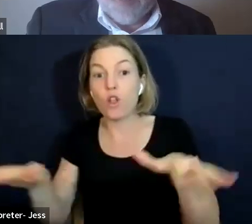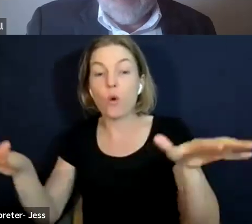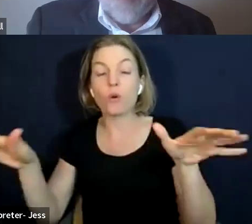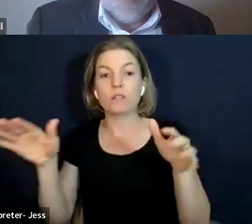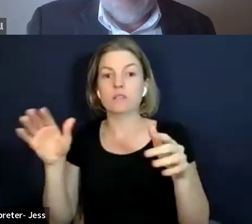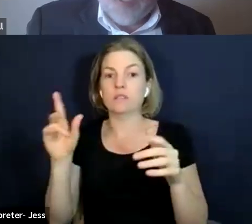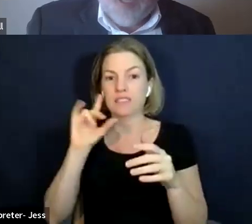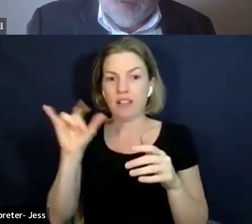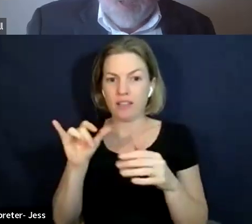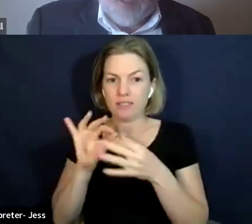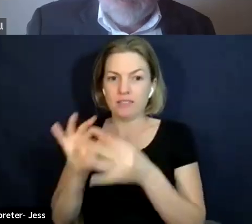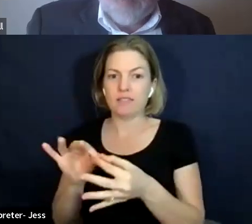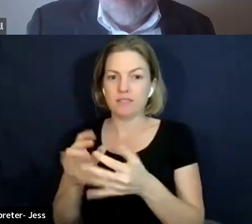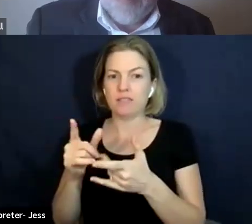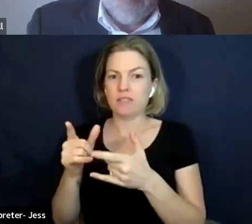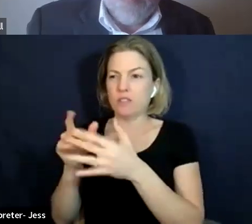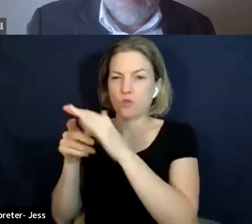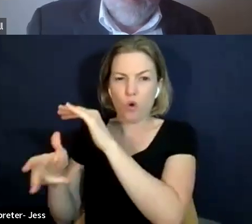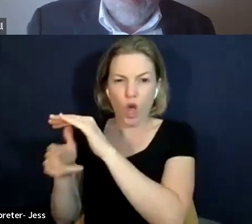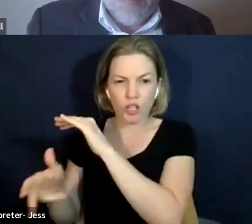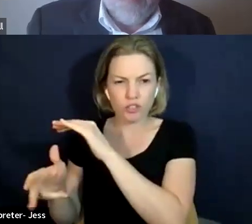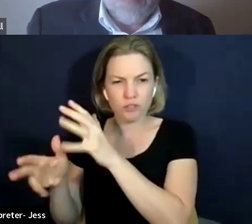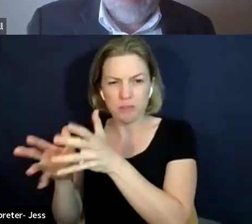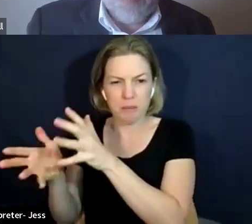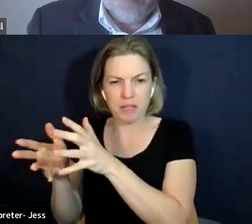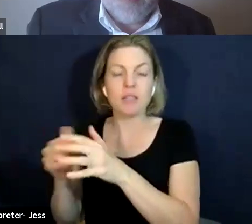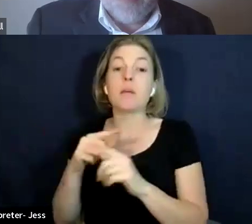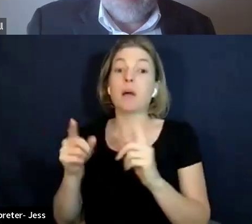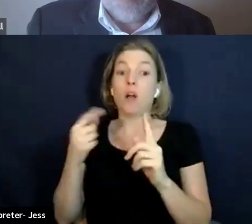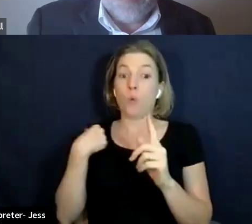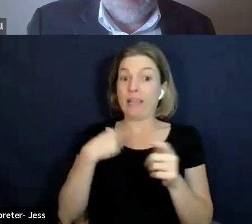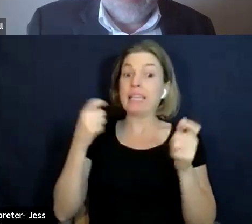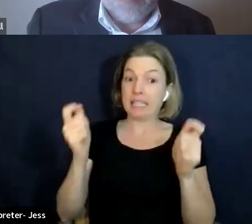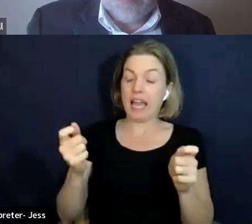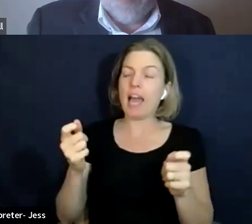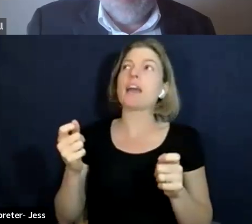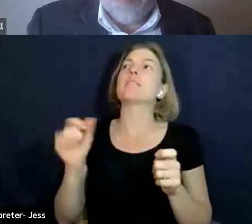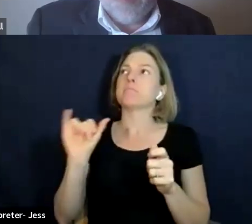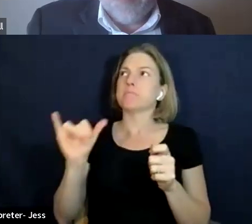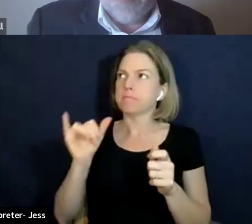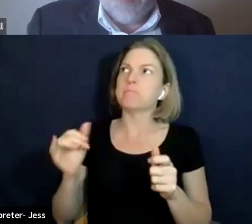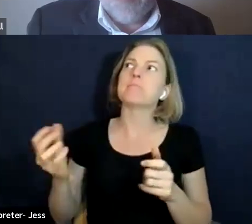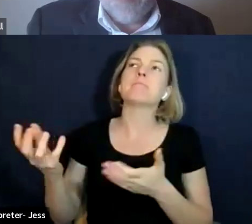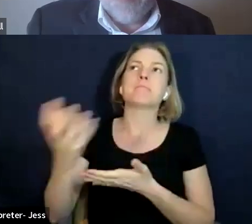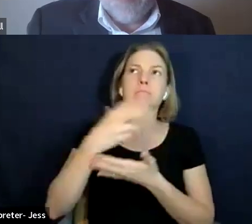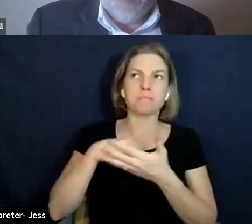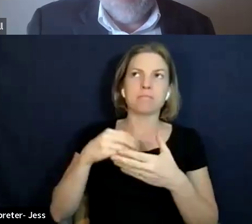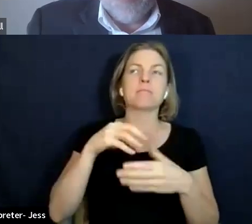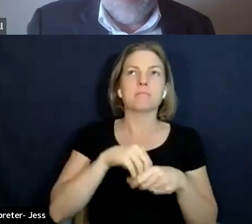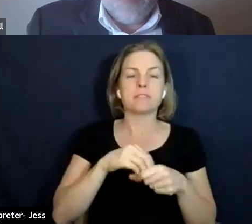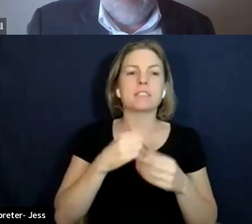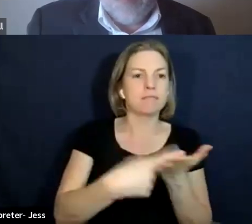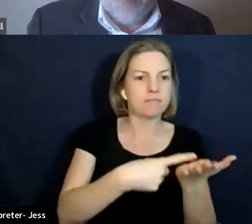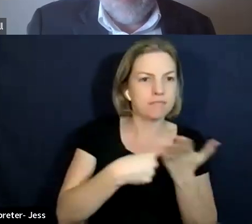it's related to potentially the garage. But what we can do is probably take that internally and to see what can be done and